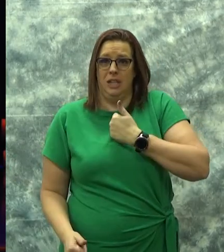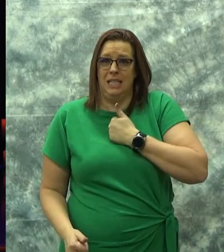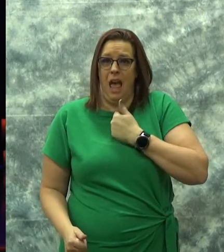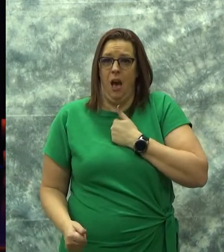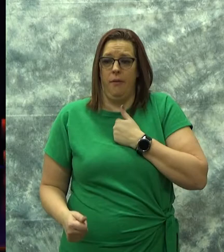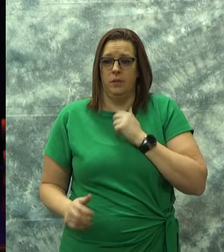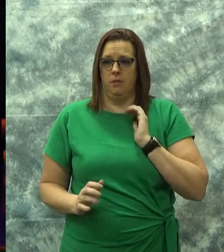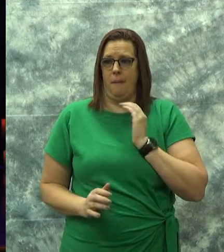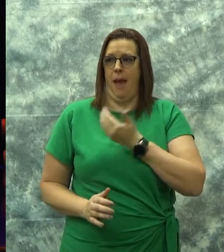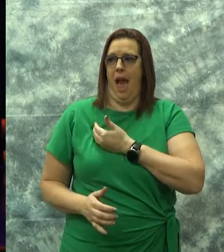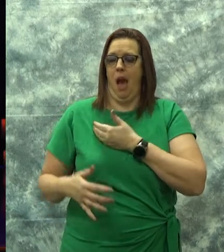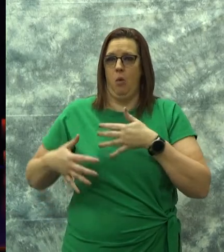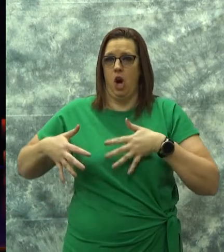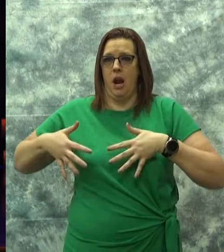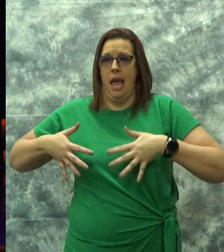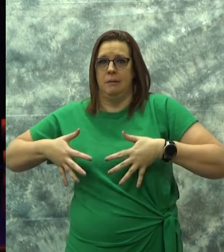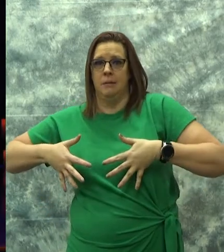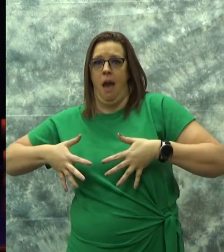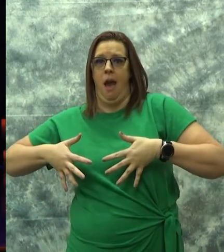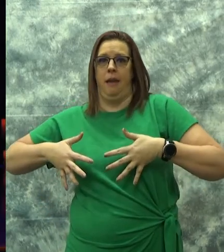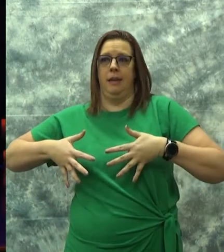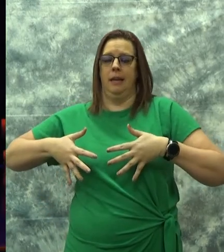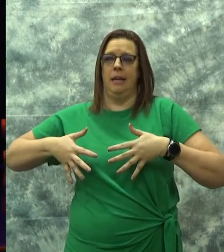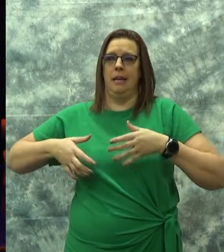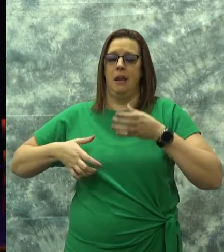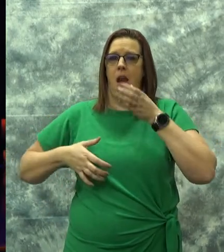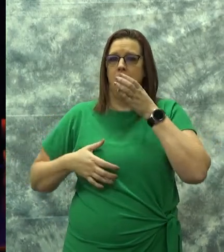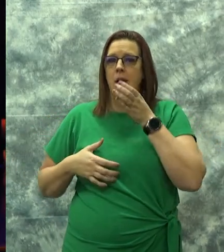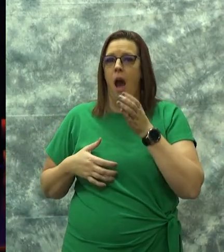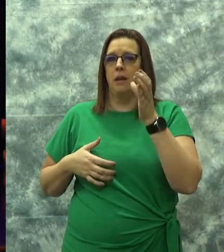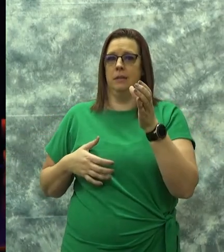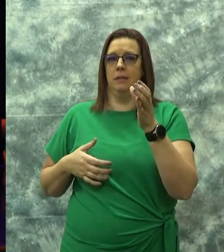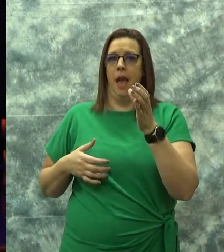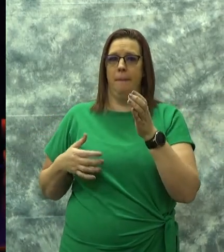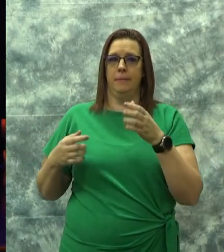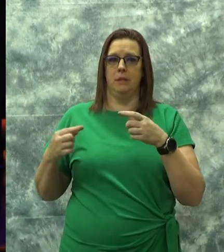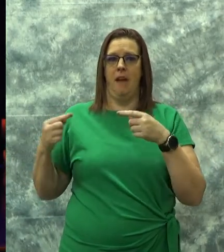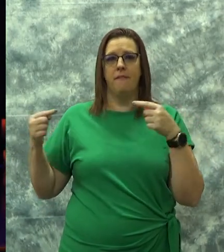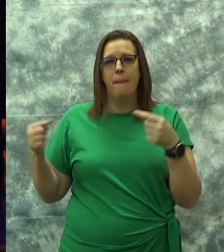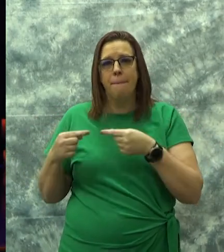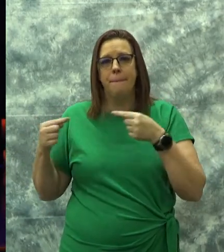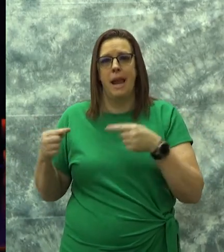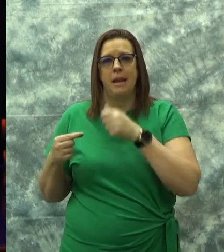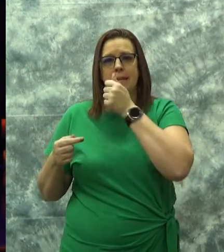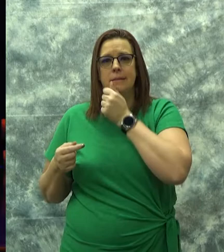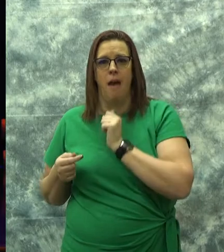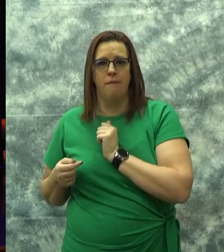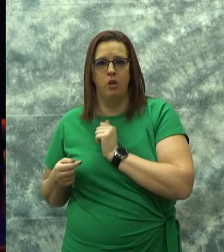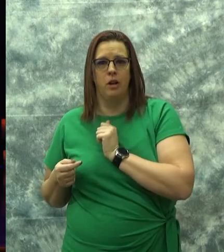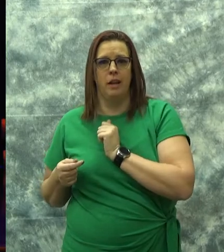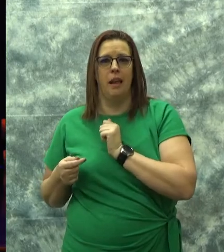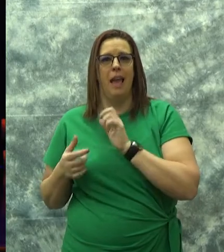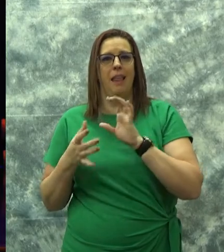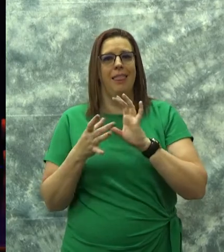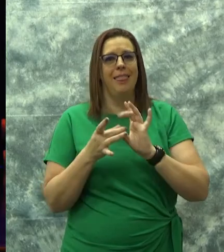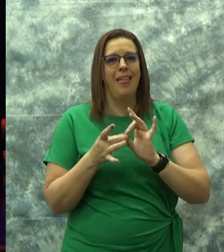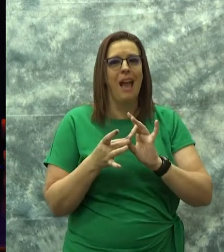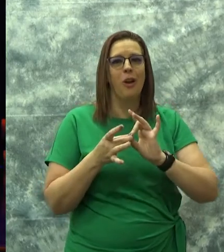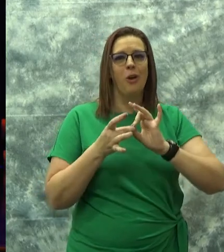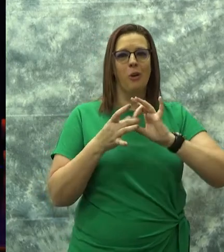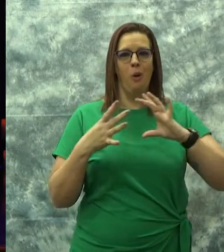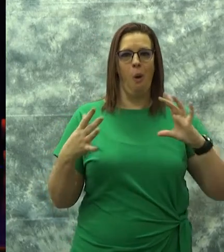from our anxiety-producing concepts of pain and suffering, and to let